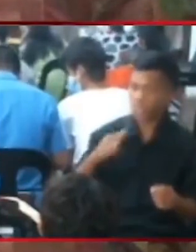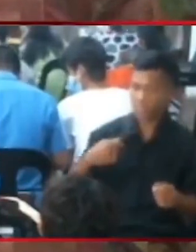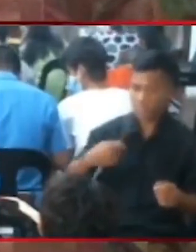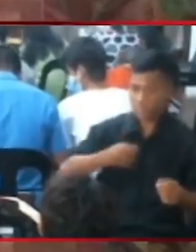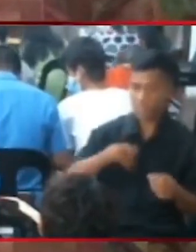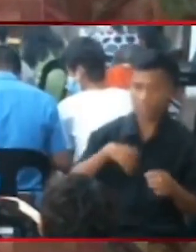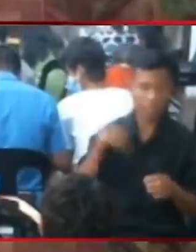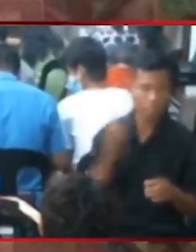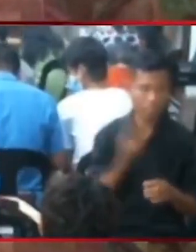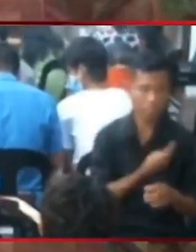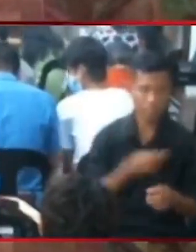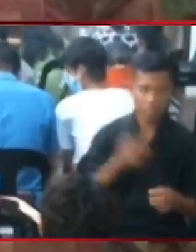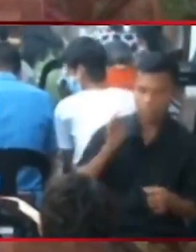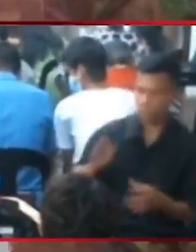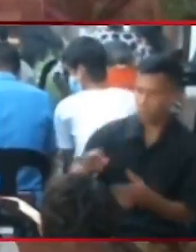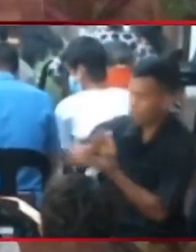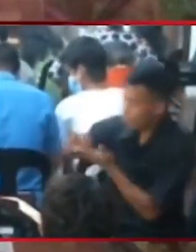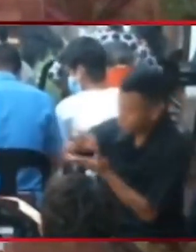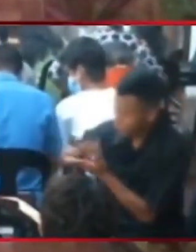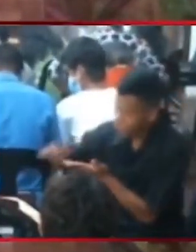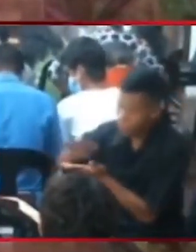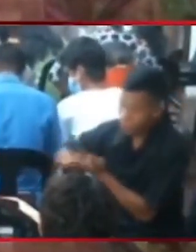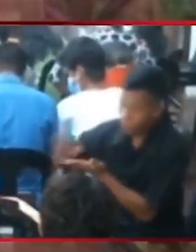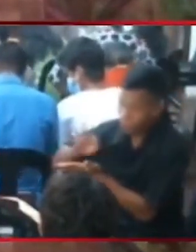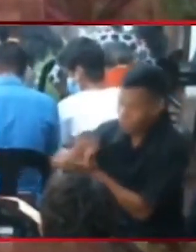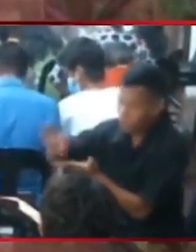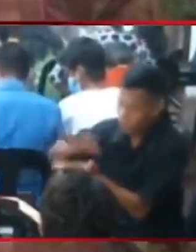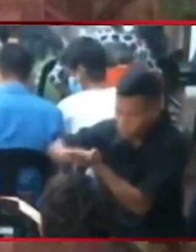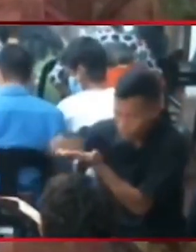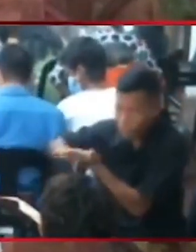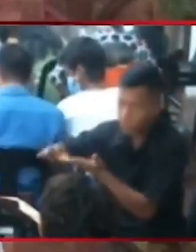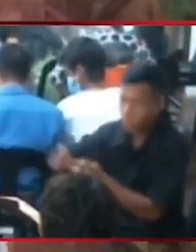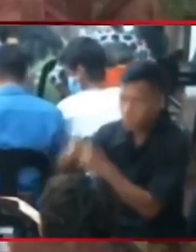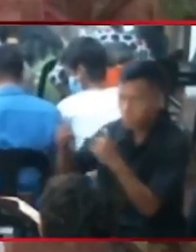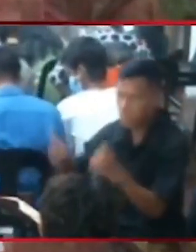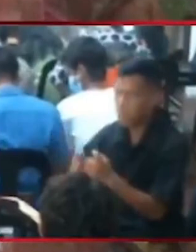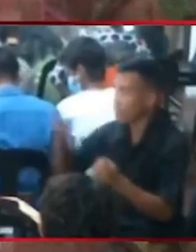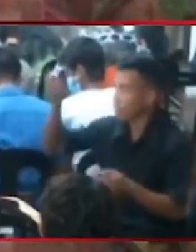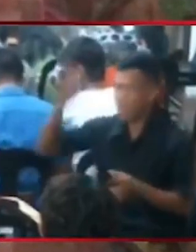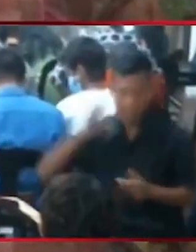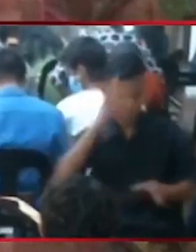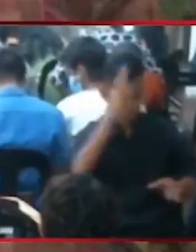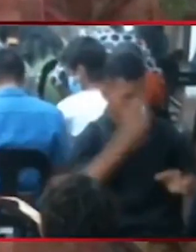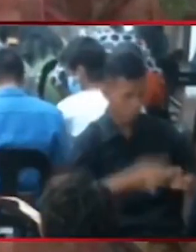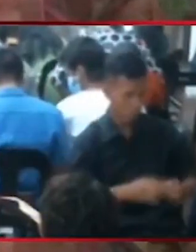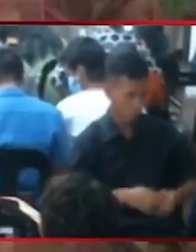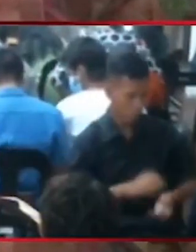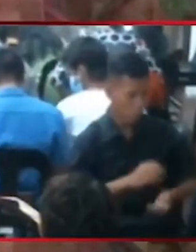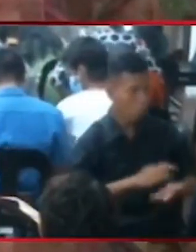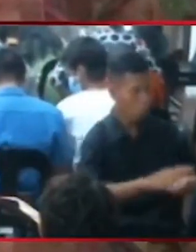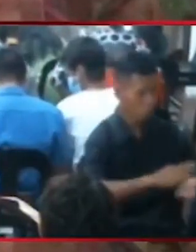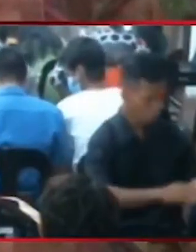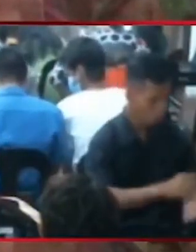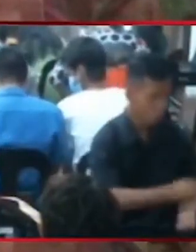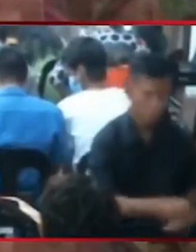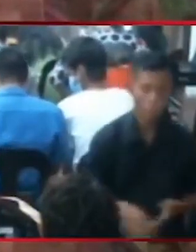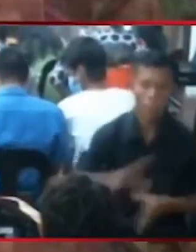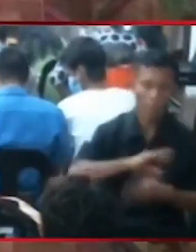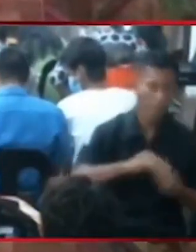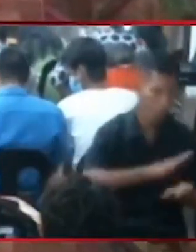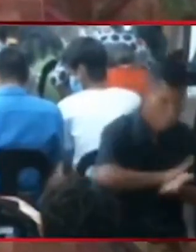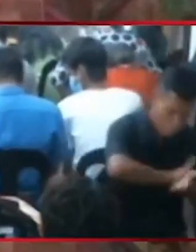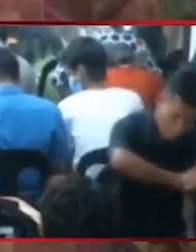our sins, he is faithful and just to forgive us our sins and to cleanse us from